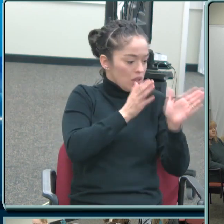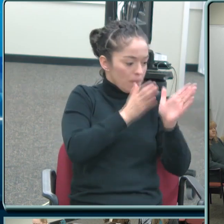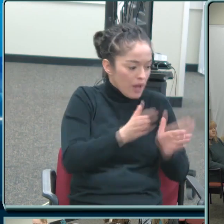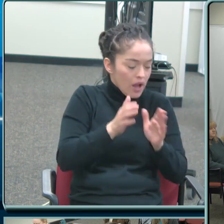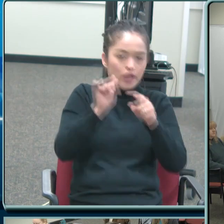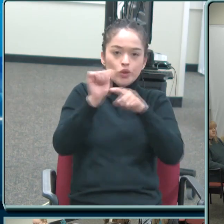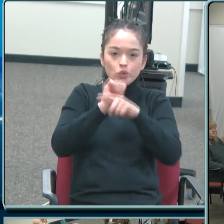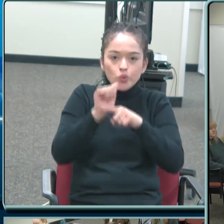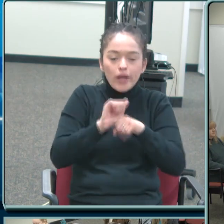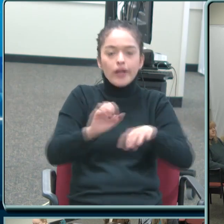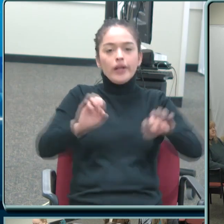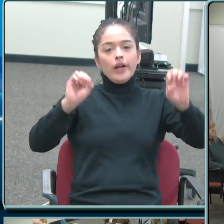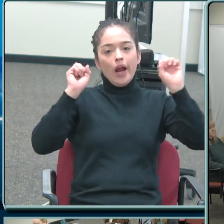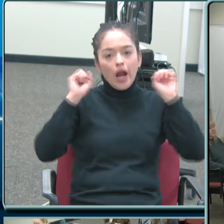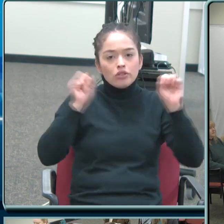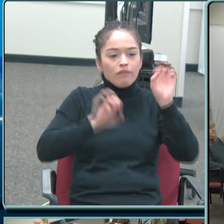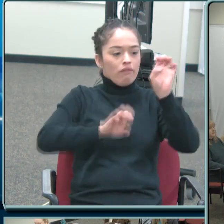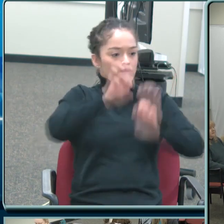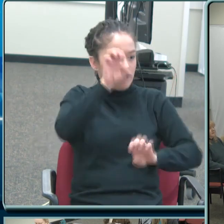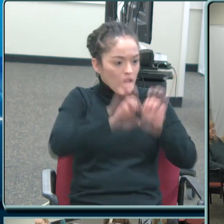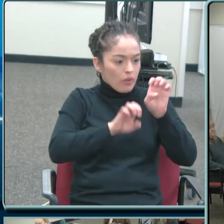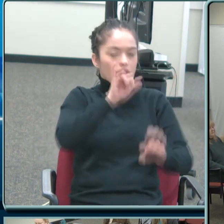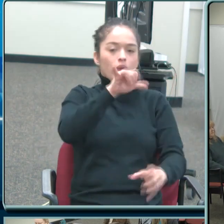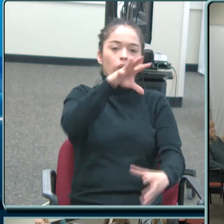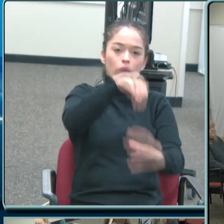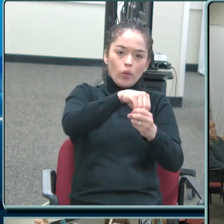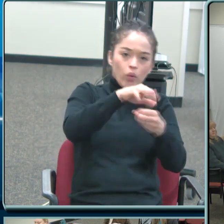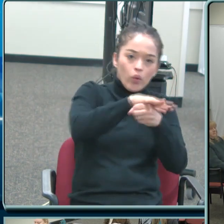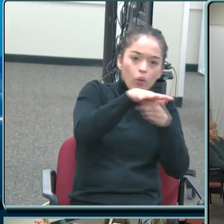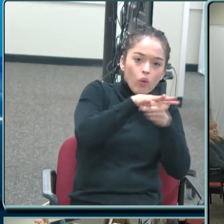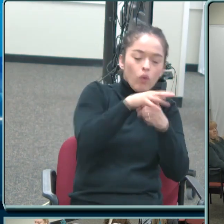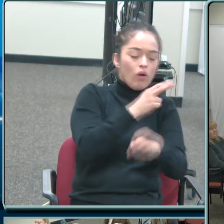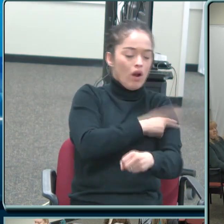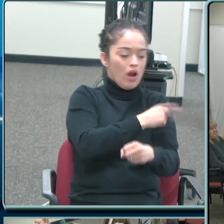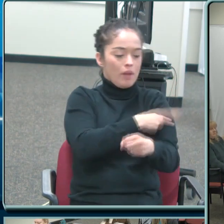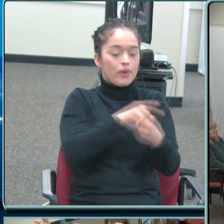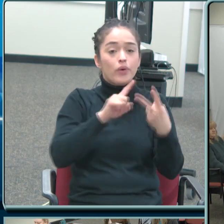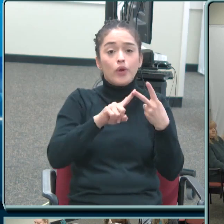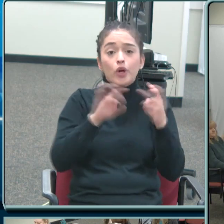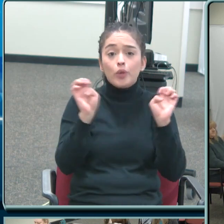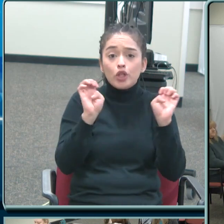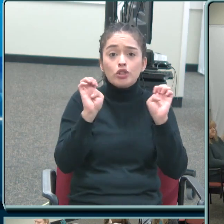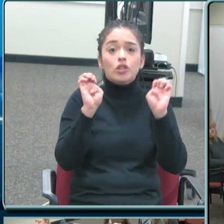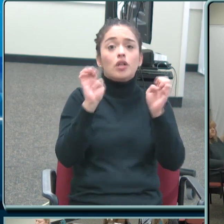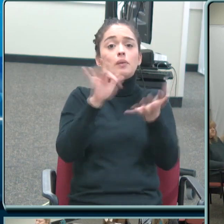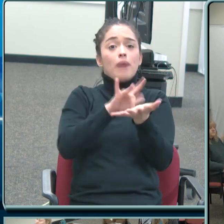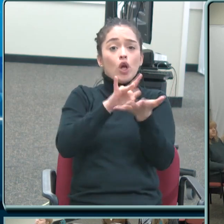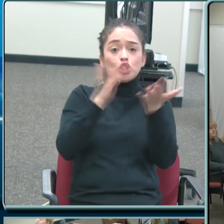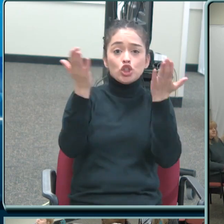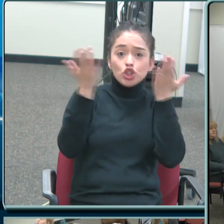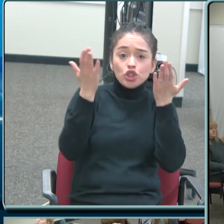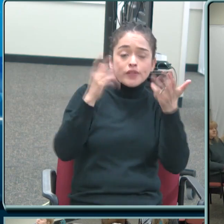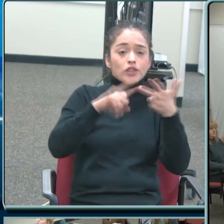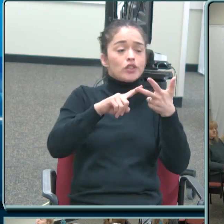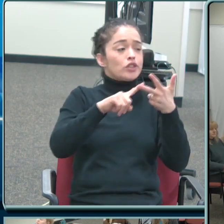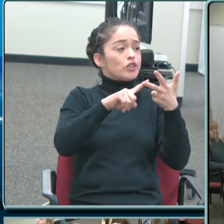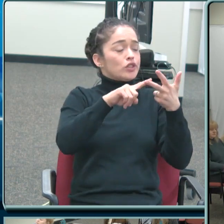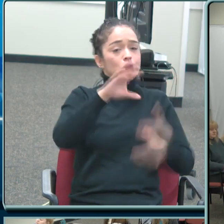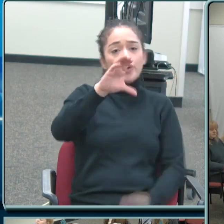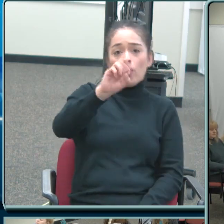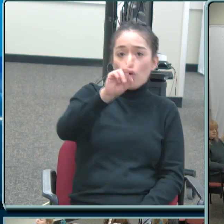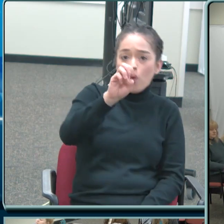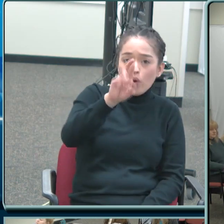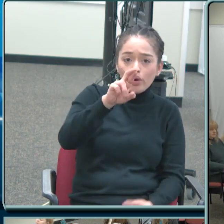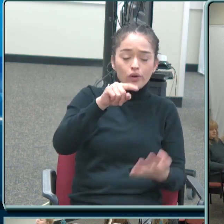training, exercise, evaluation, and that includes our local hospitals, our emergency medical services, our coroner,